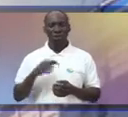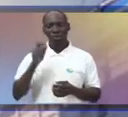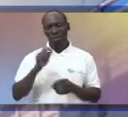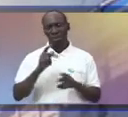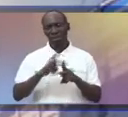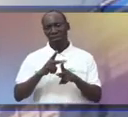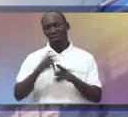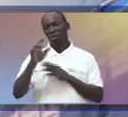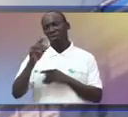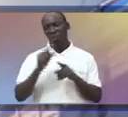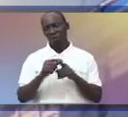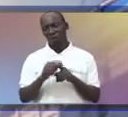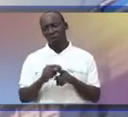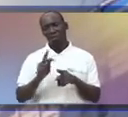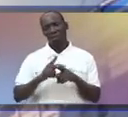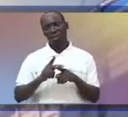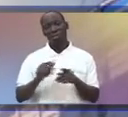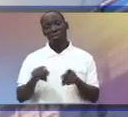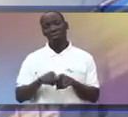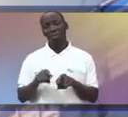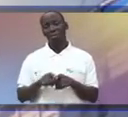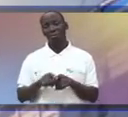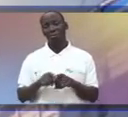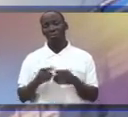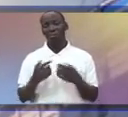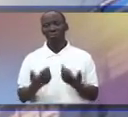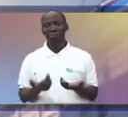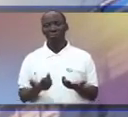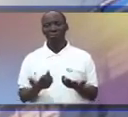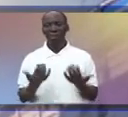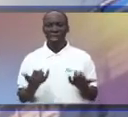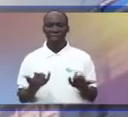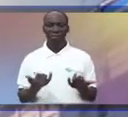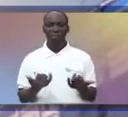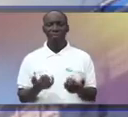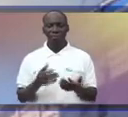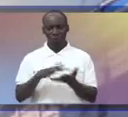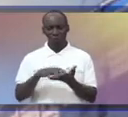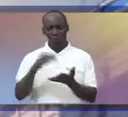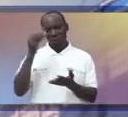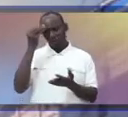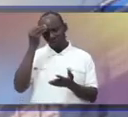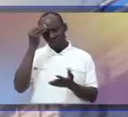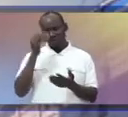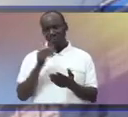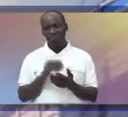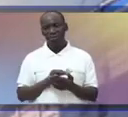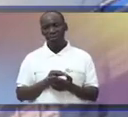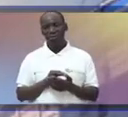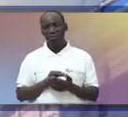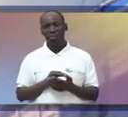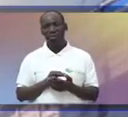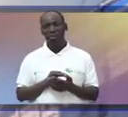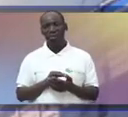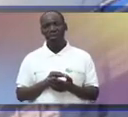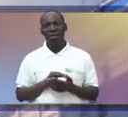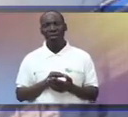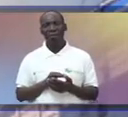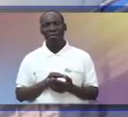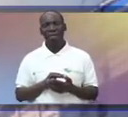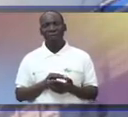Ain't the dear man a young? The young one say, and no more, ye two edical Christ of Mokoyan, Fajim,